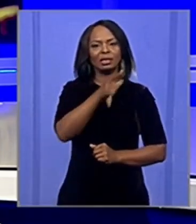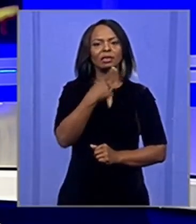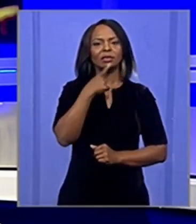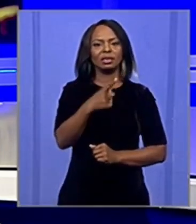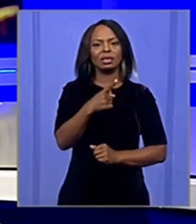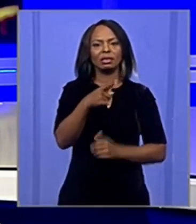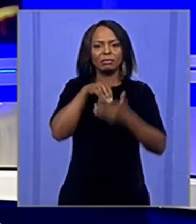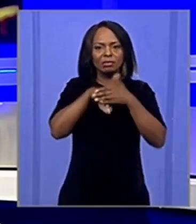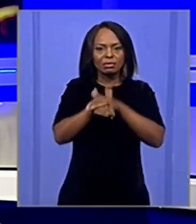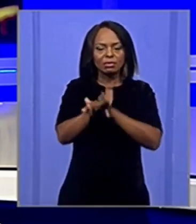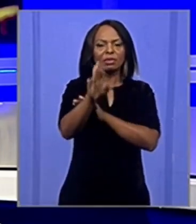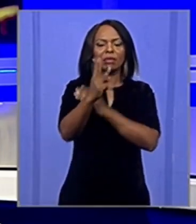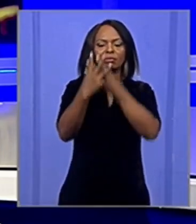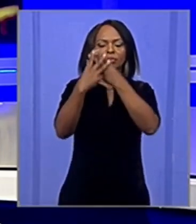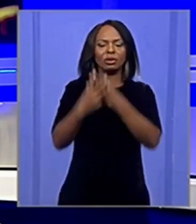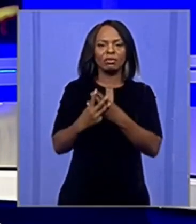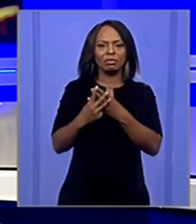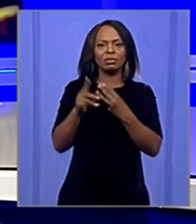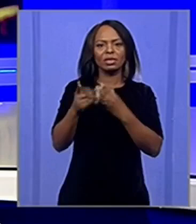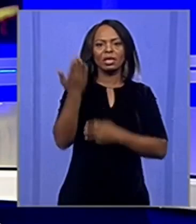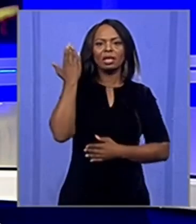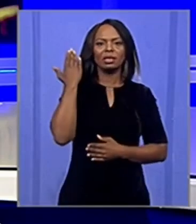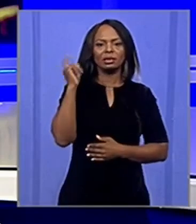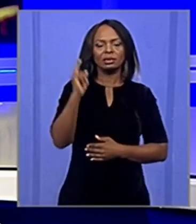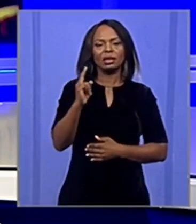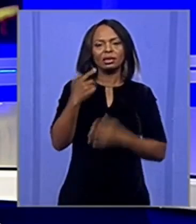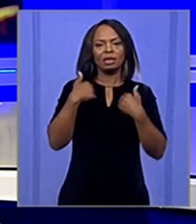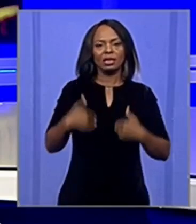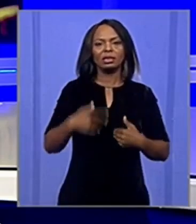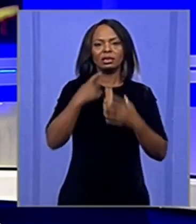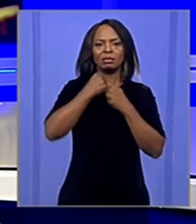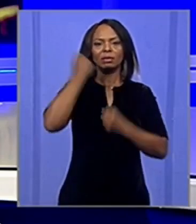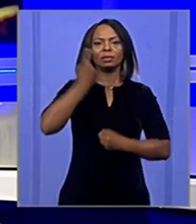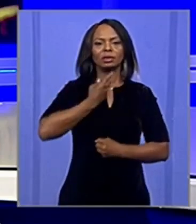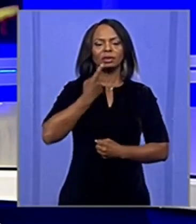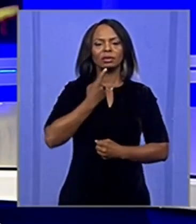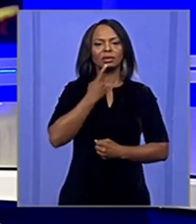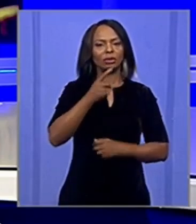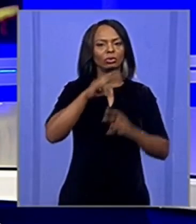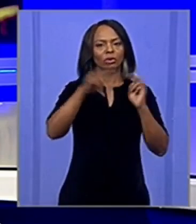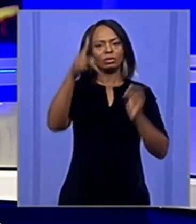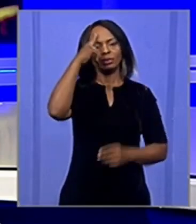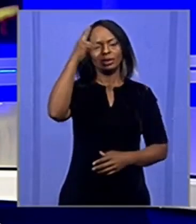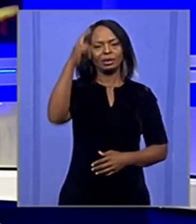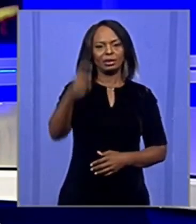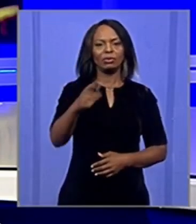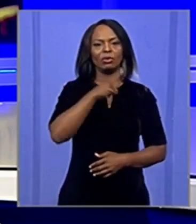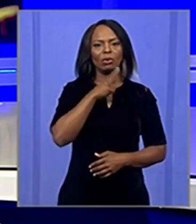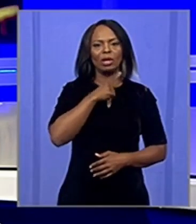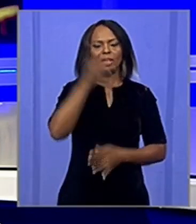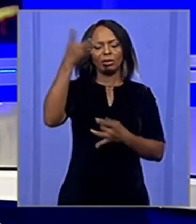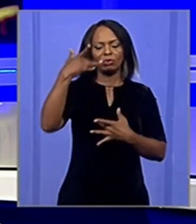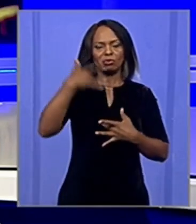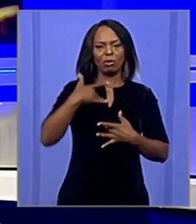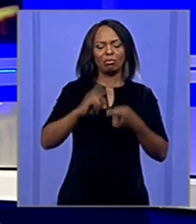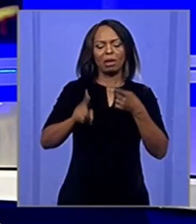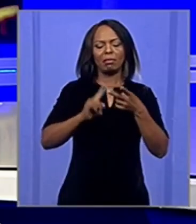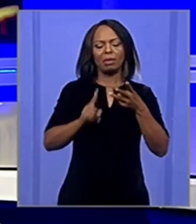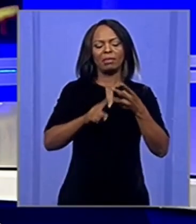teng ga sele ya mapodisi ka mosupologo o fitileng. Ba re ga ba dumele dipego tseno ka ntlha ya fa ba boleletswe ka ga ditiragalo